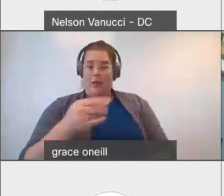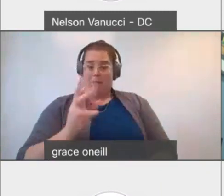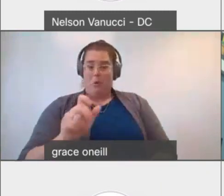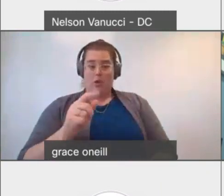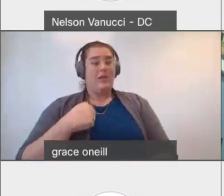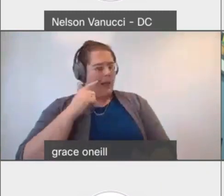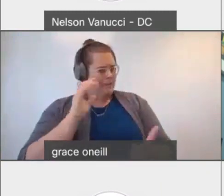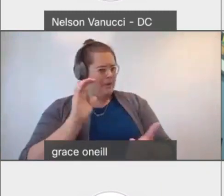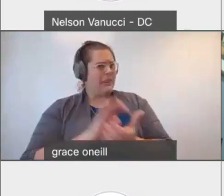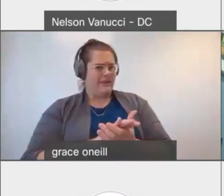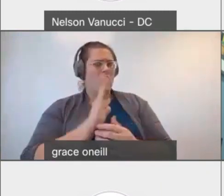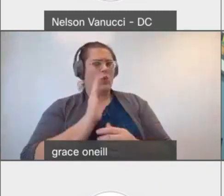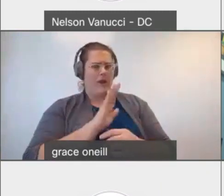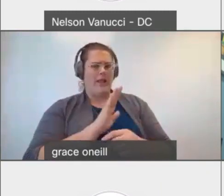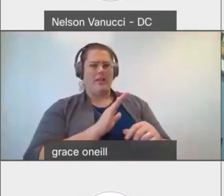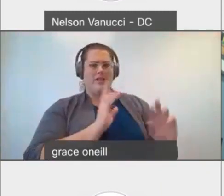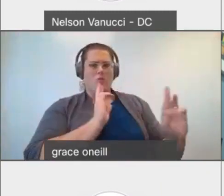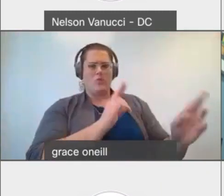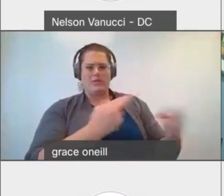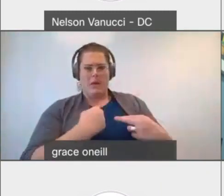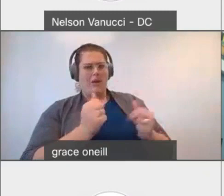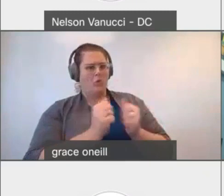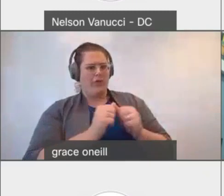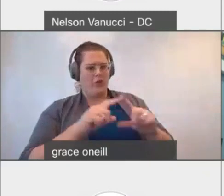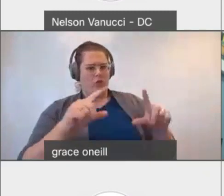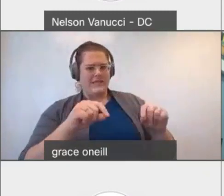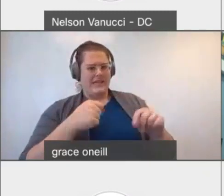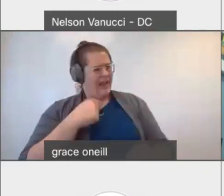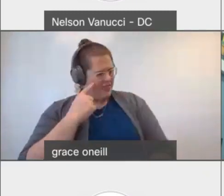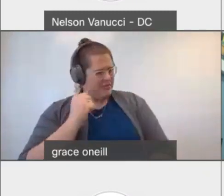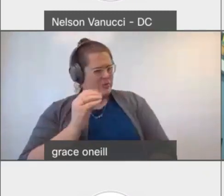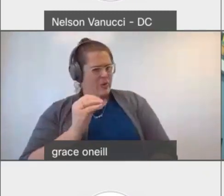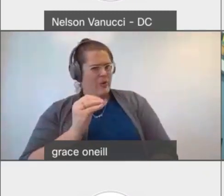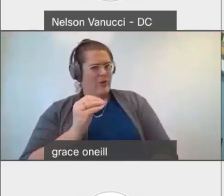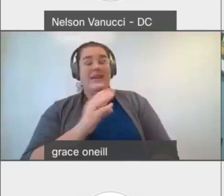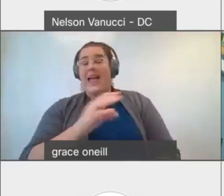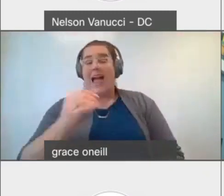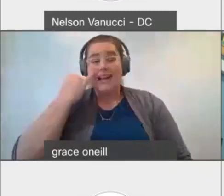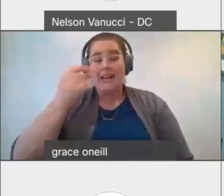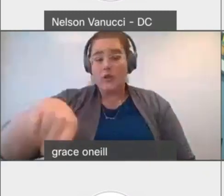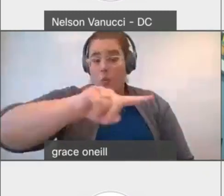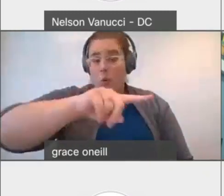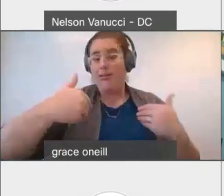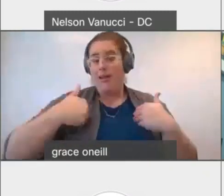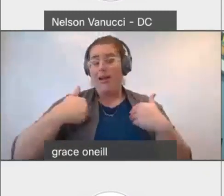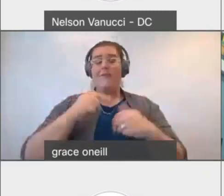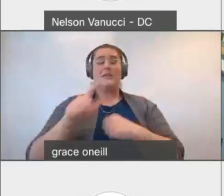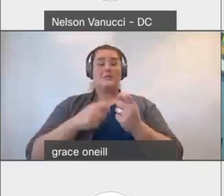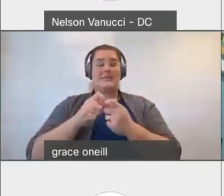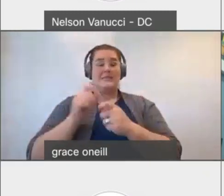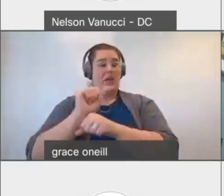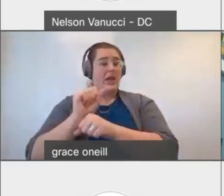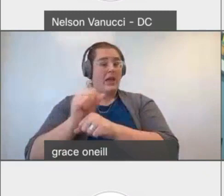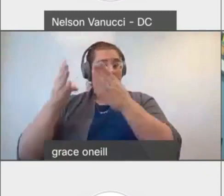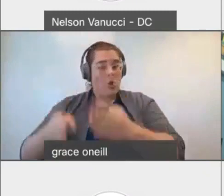does acknowledge having received it. I would also say, if you have an employee who is seeking a waiver